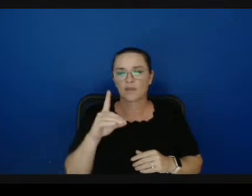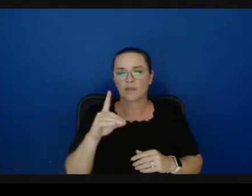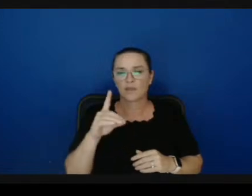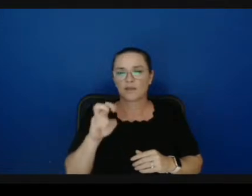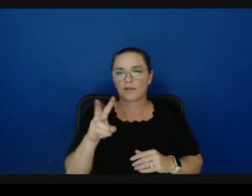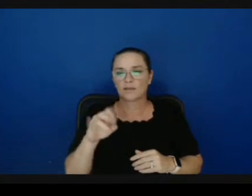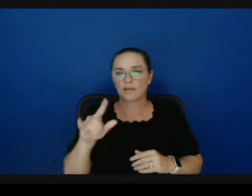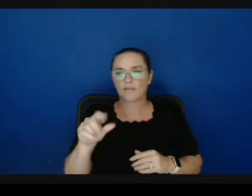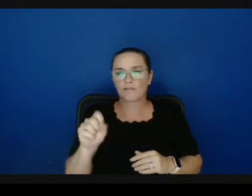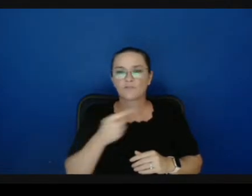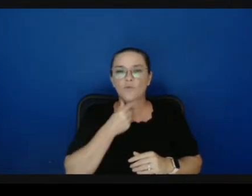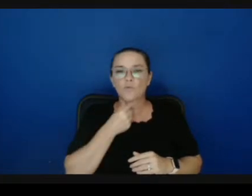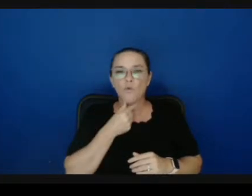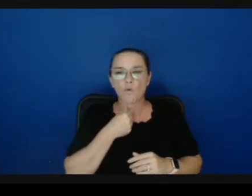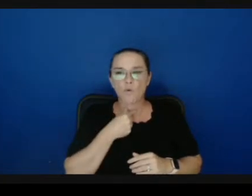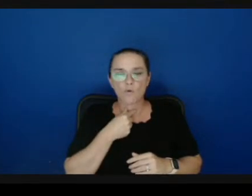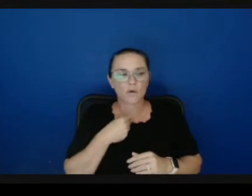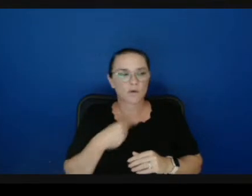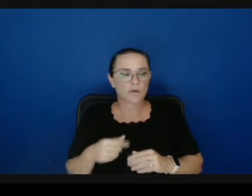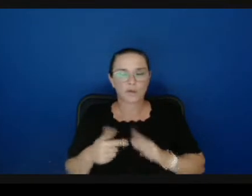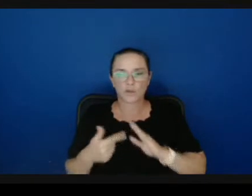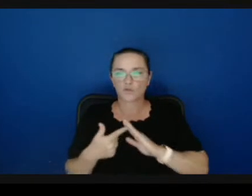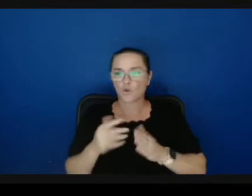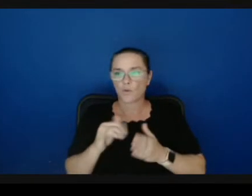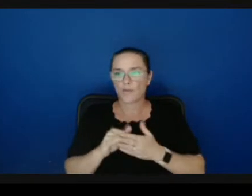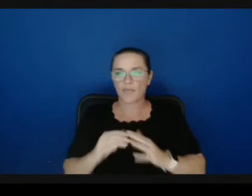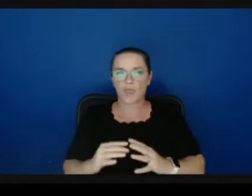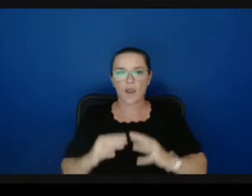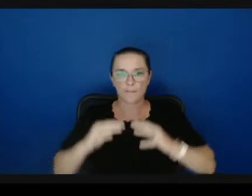saw showing that Kauai uplift